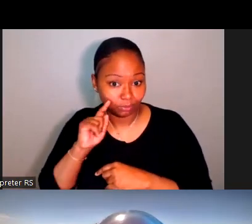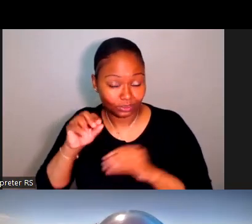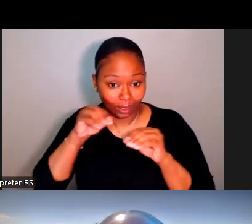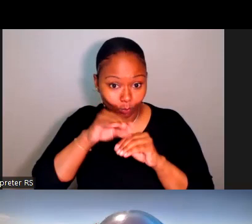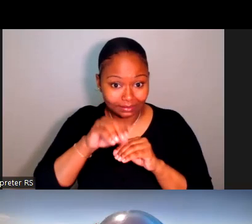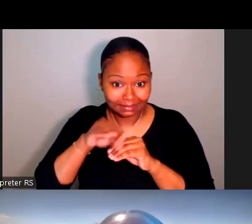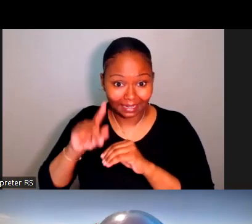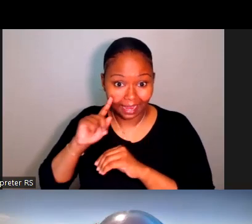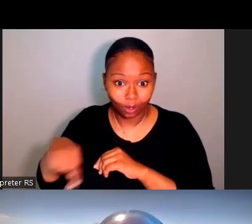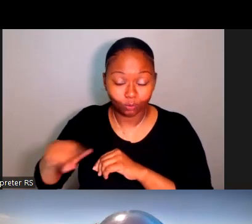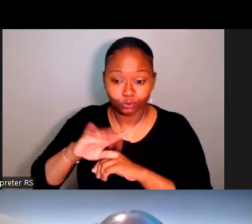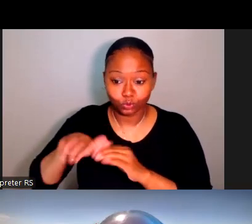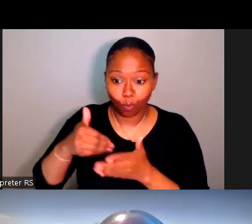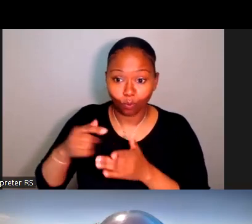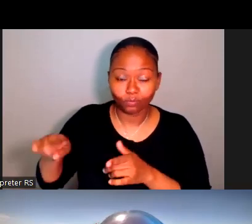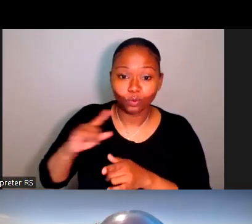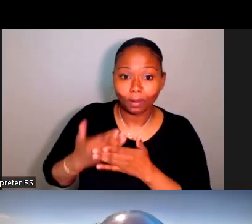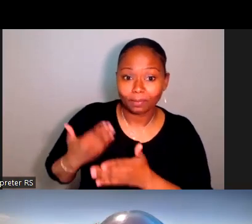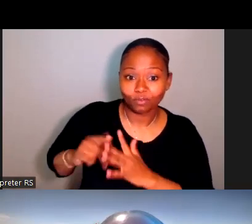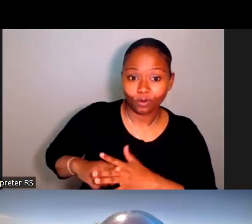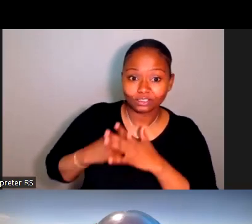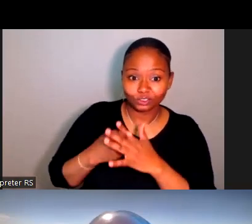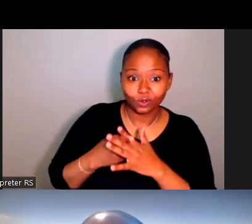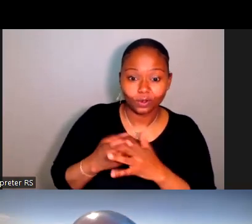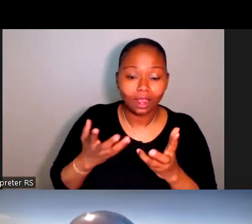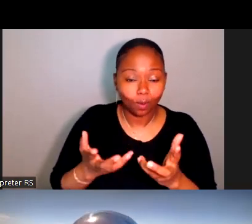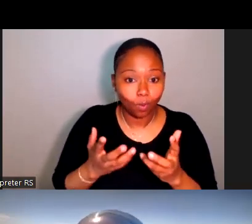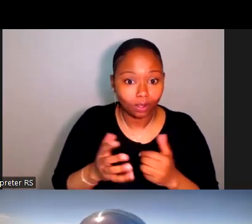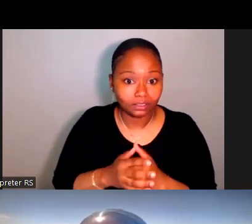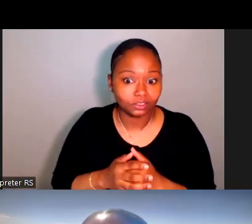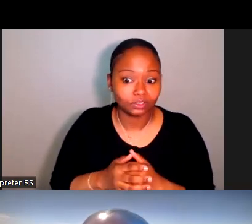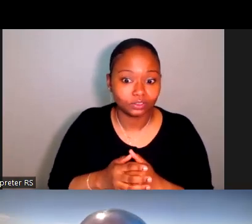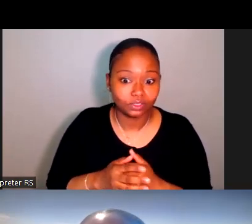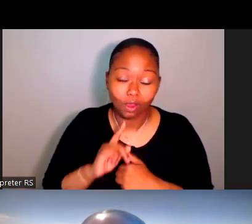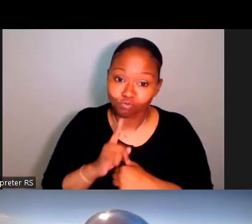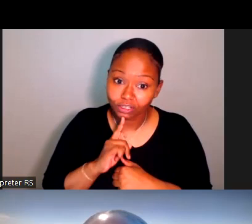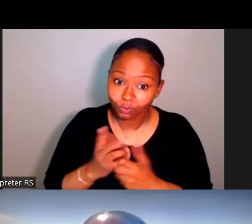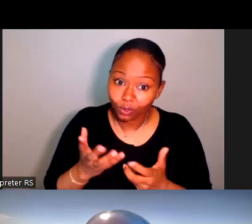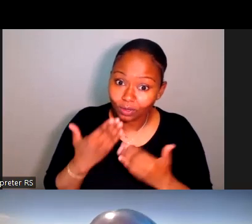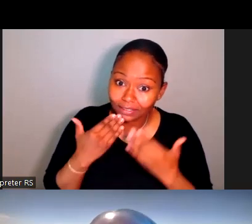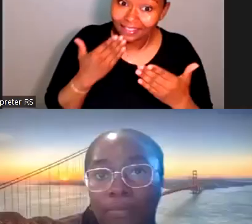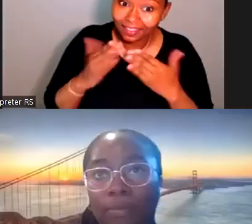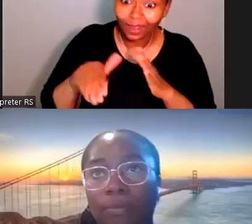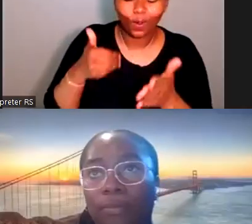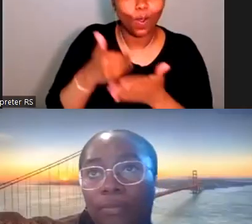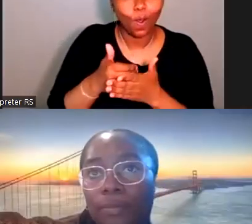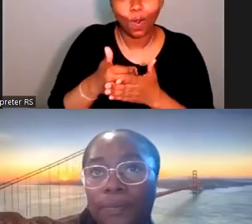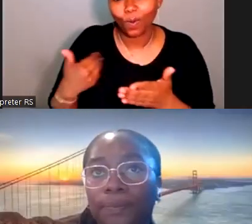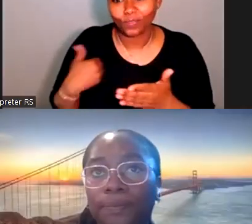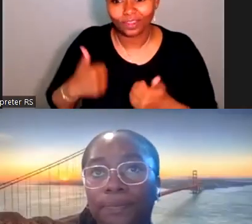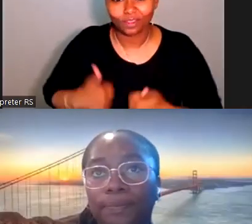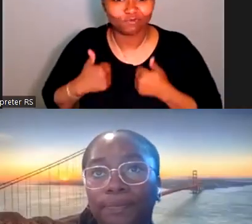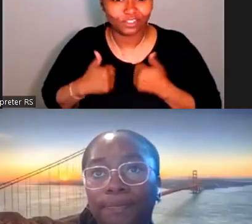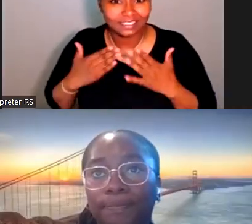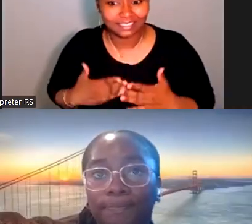to all of you. But before I do that walkthrough, I'd really like to thank all the residents, family members,